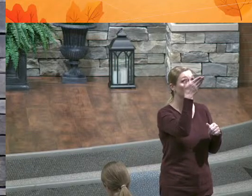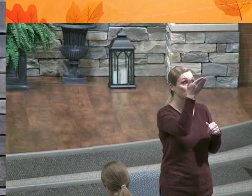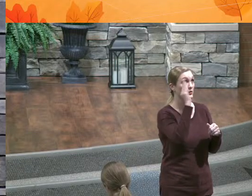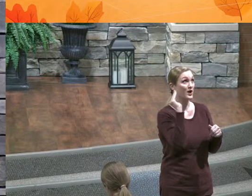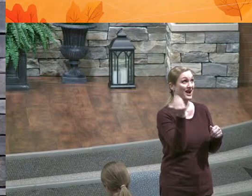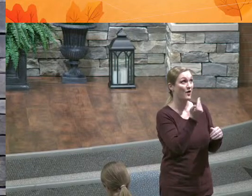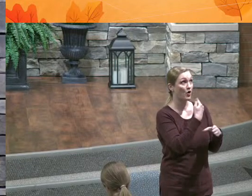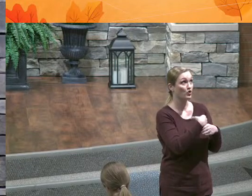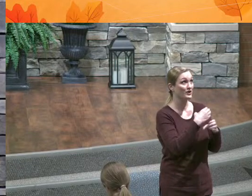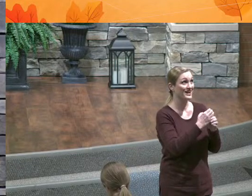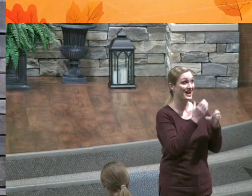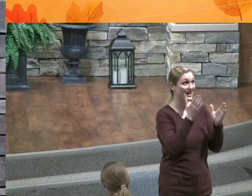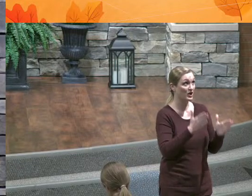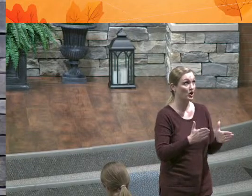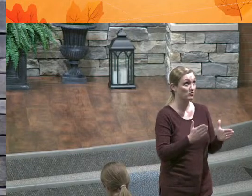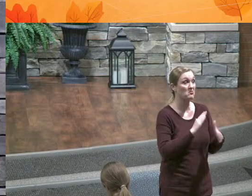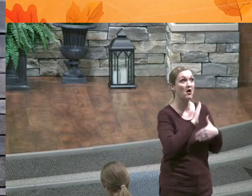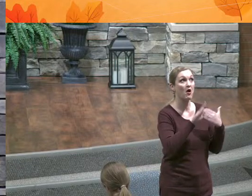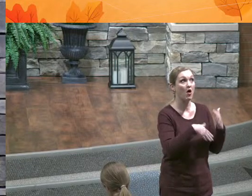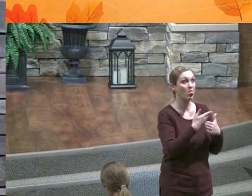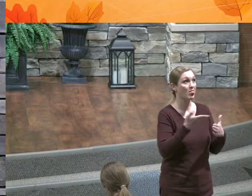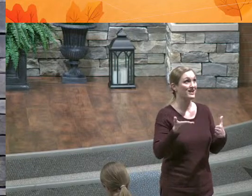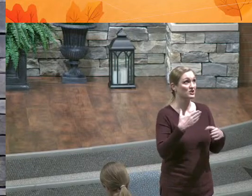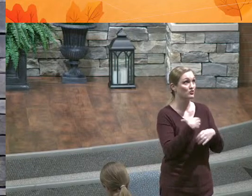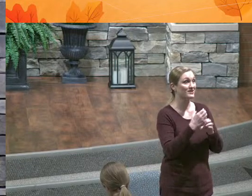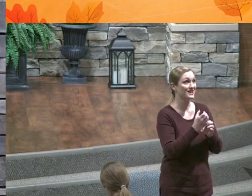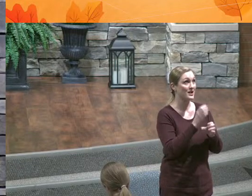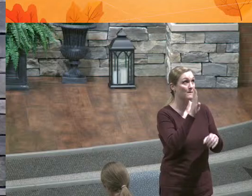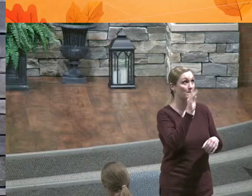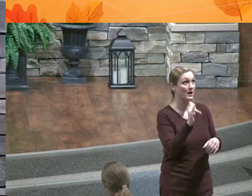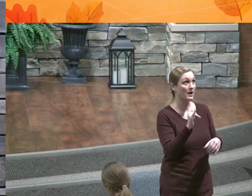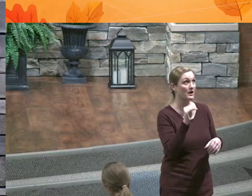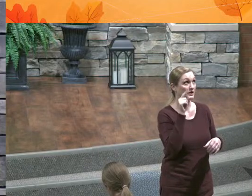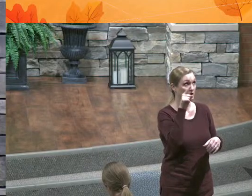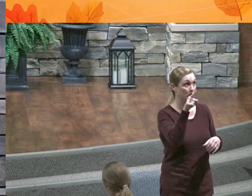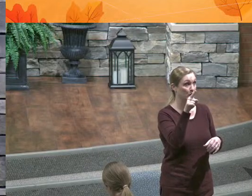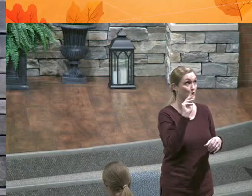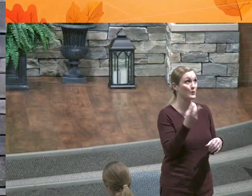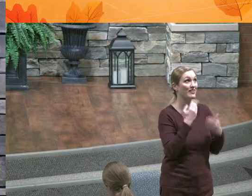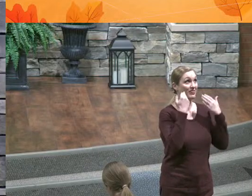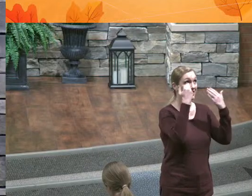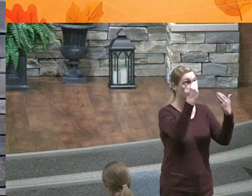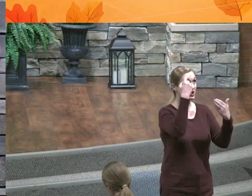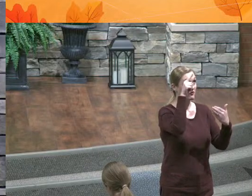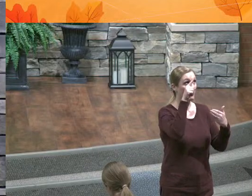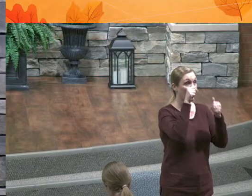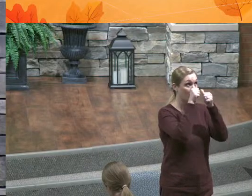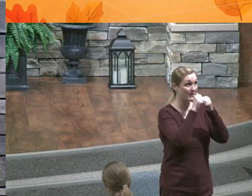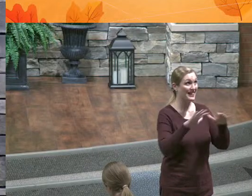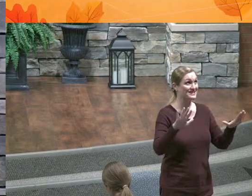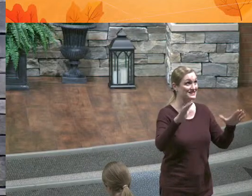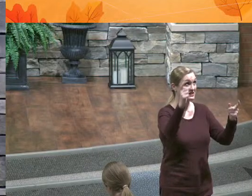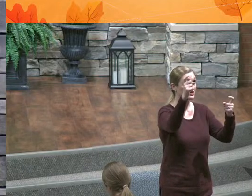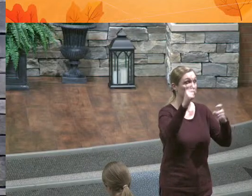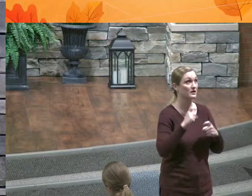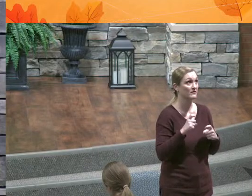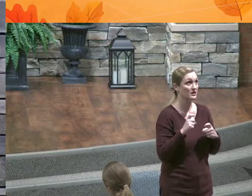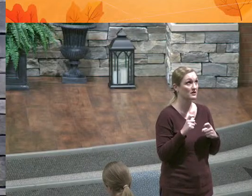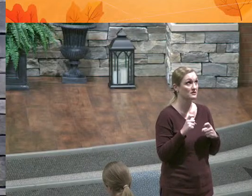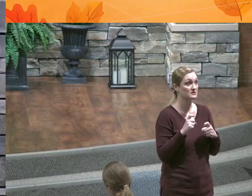our Creator. All things are created by you. Father, we thank you for the blessings that you give